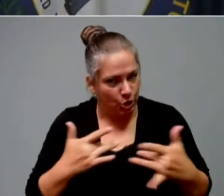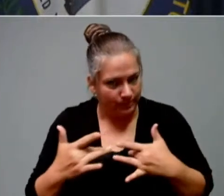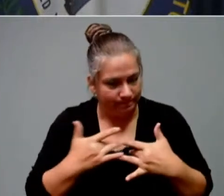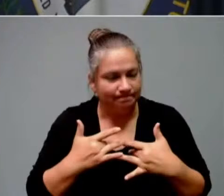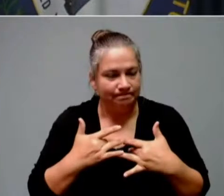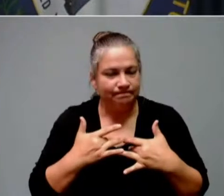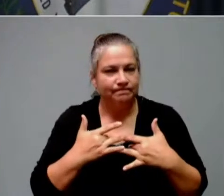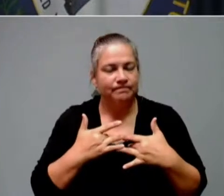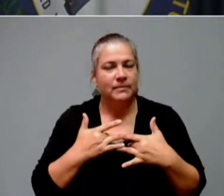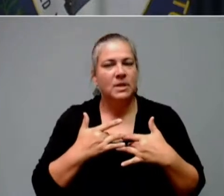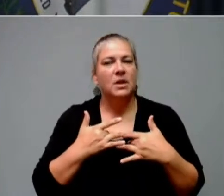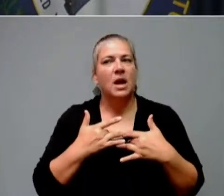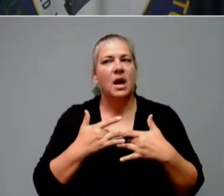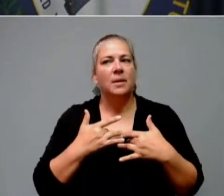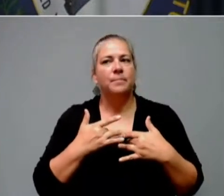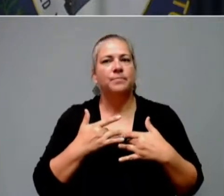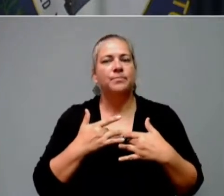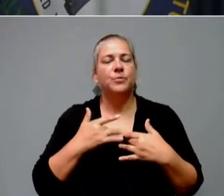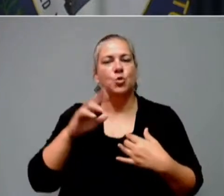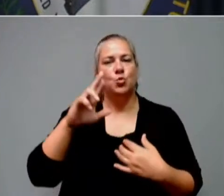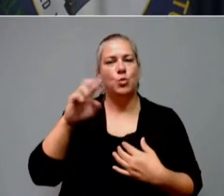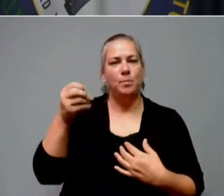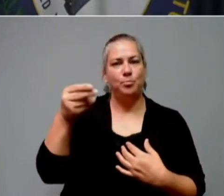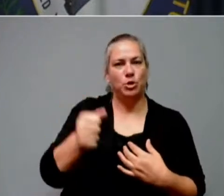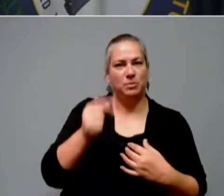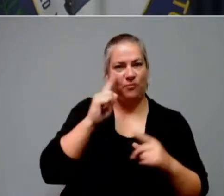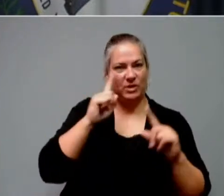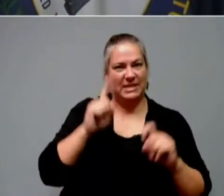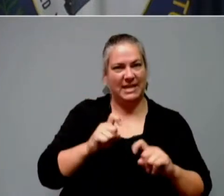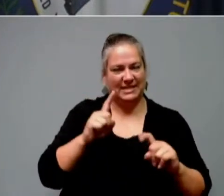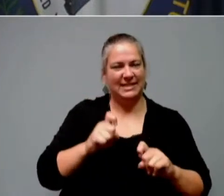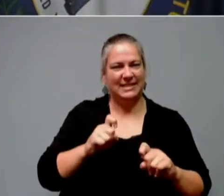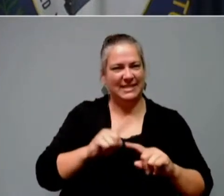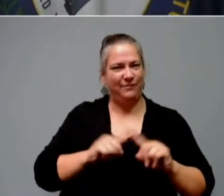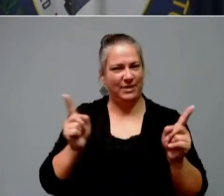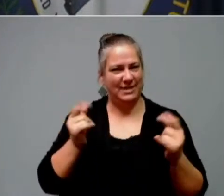or reimbursement with testing have changed as the